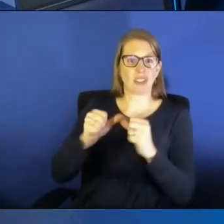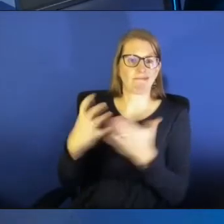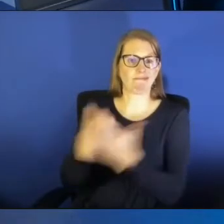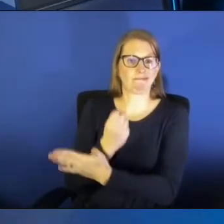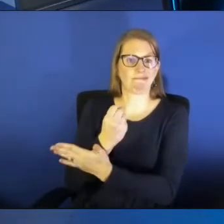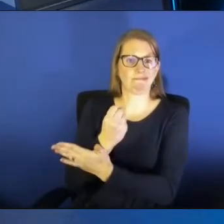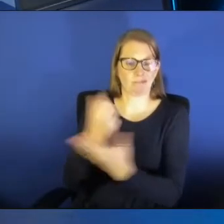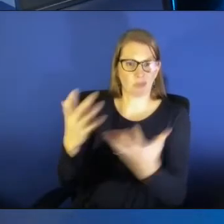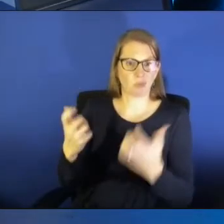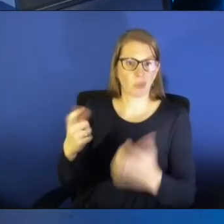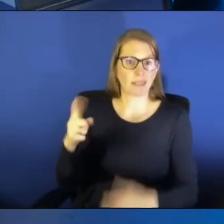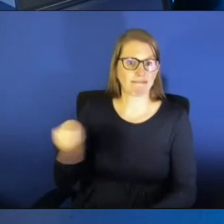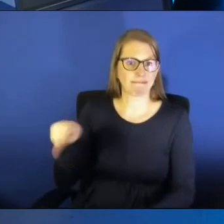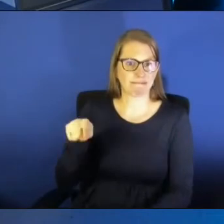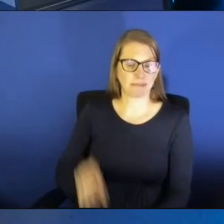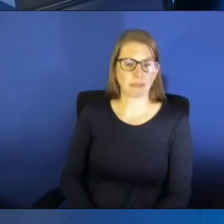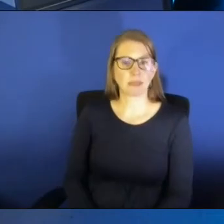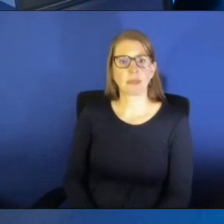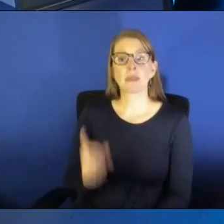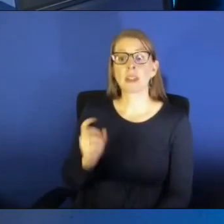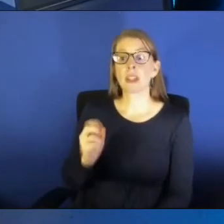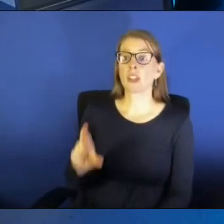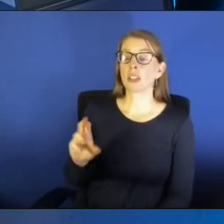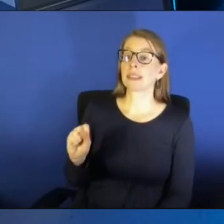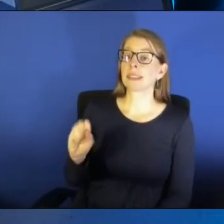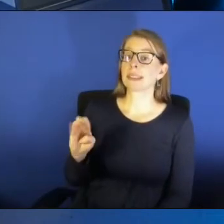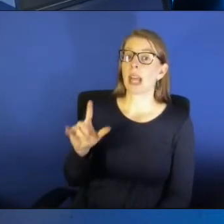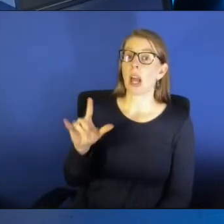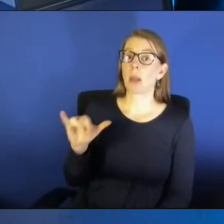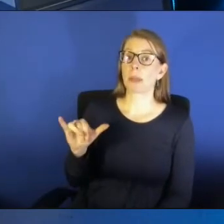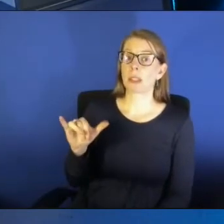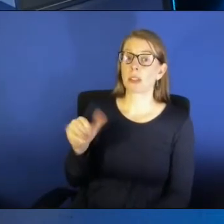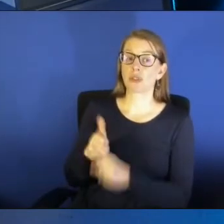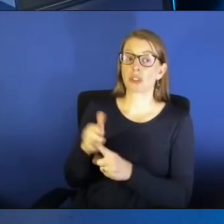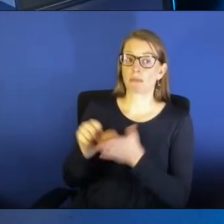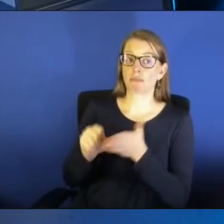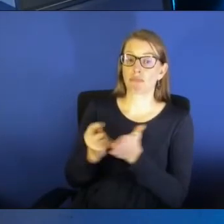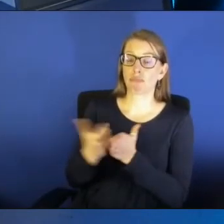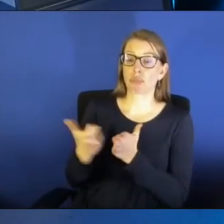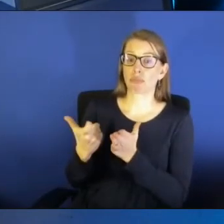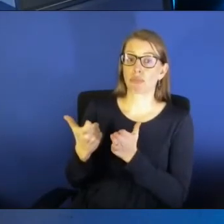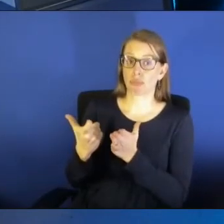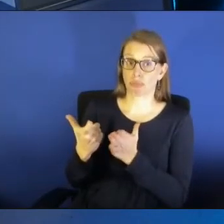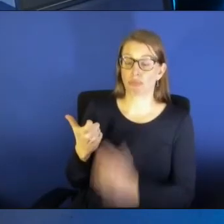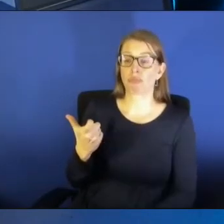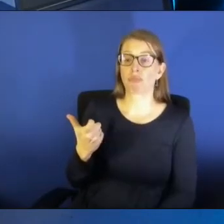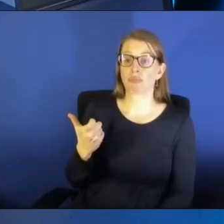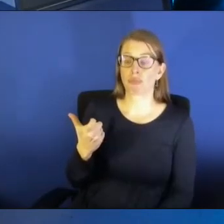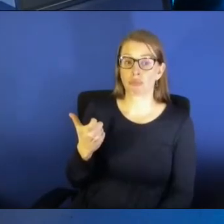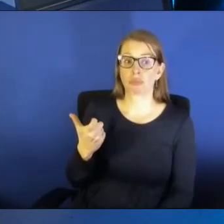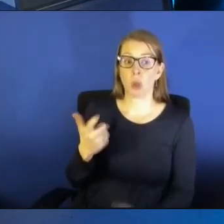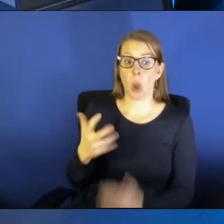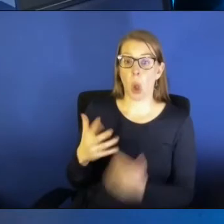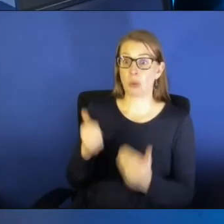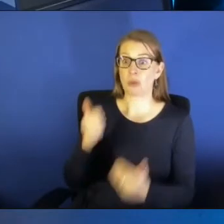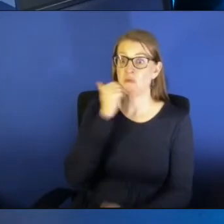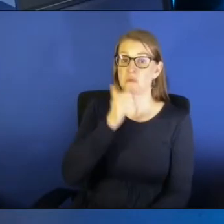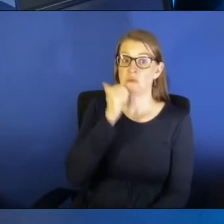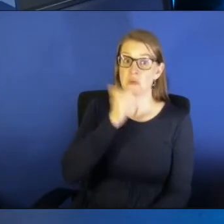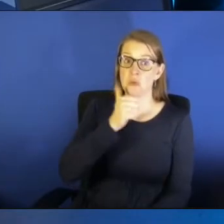So, Dr. Selby, you cut melanoma out on a close to daily